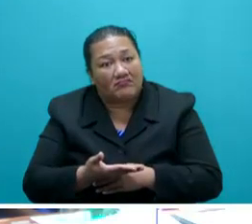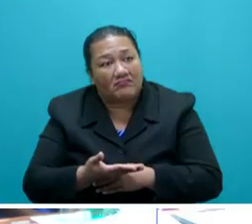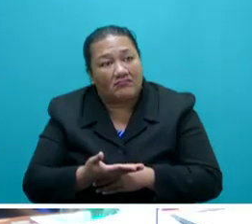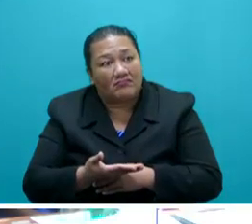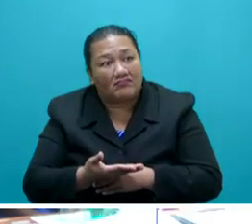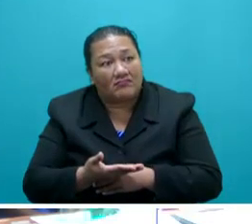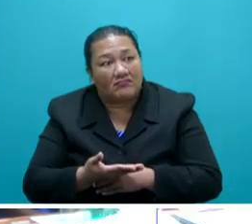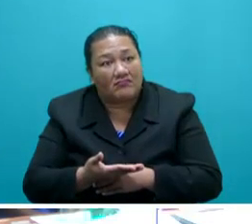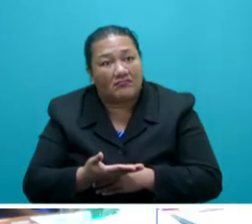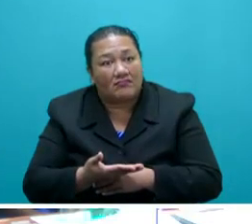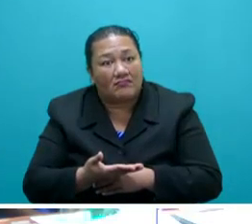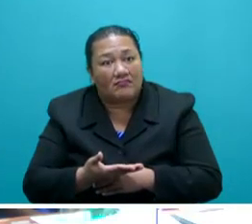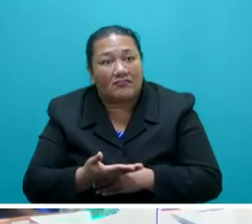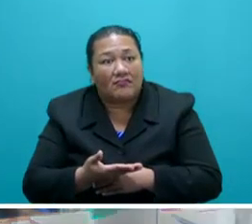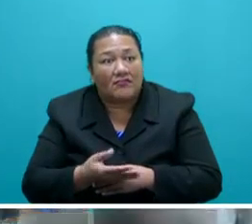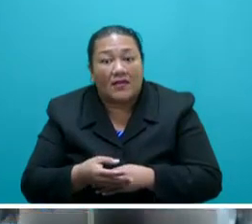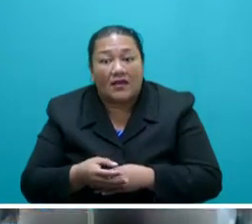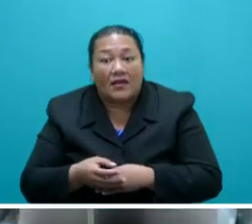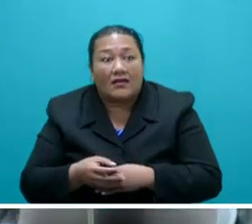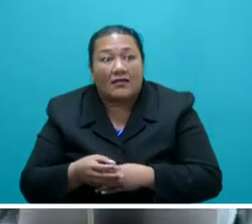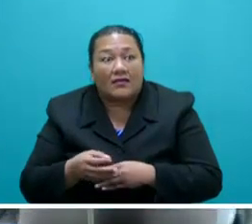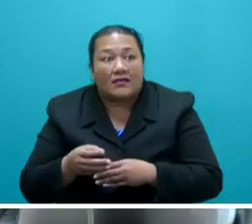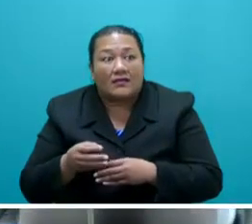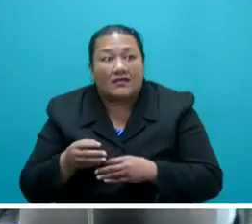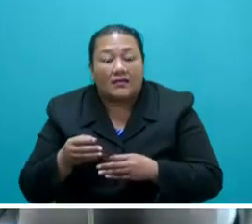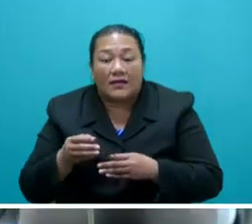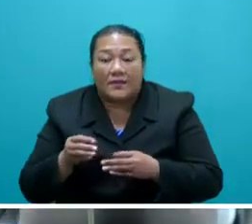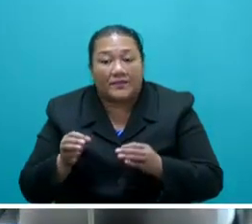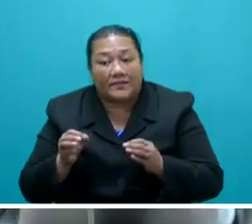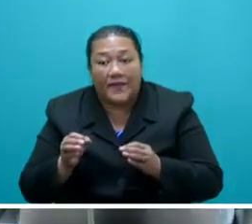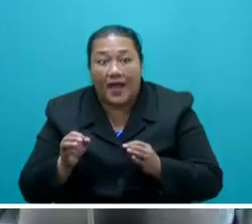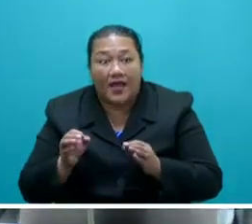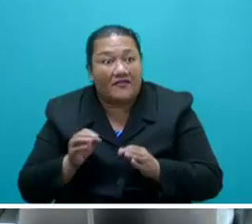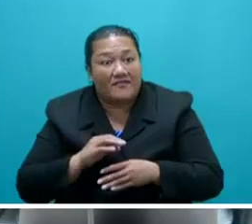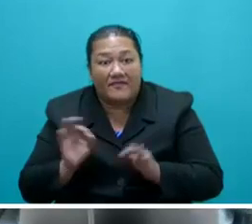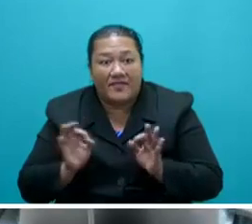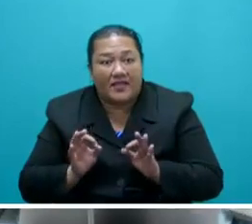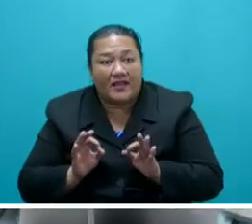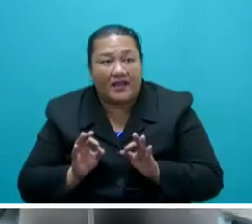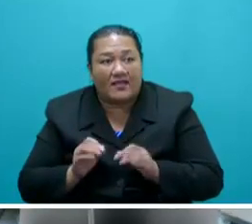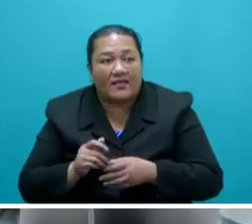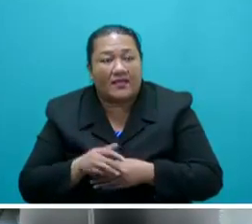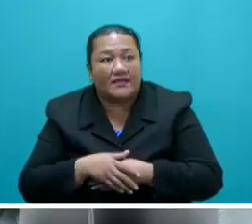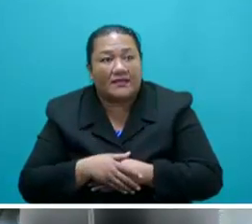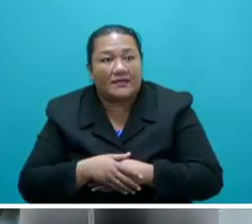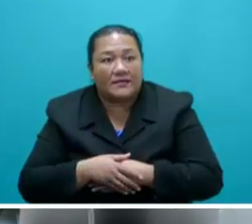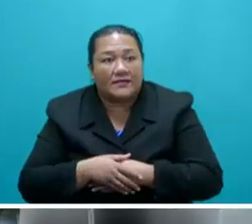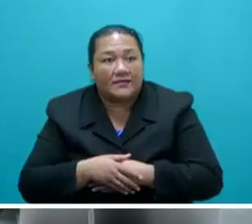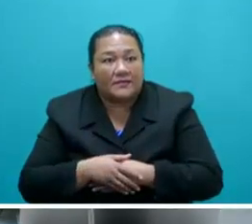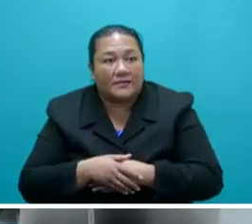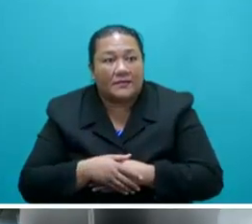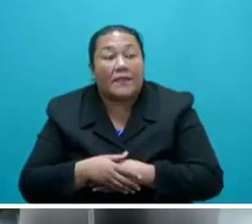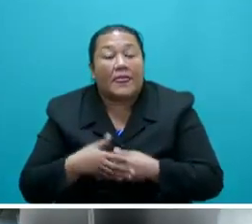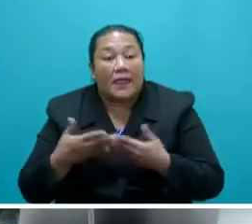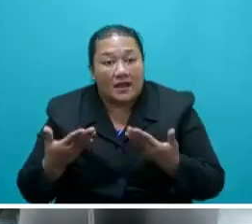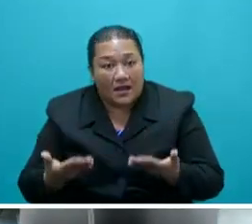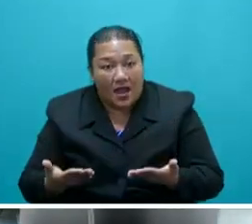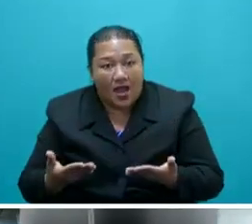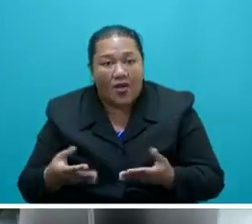No, I have nothing further to add, Honourable Speaker, sir. Honourable members, Parliament will now vote on the